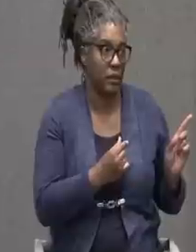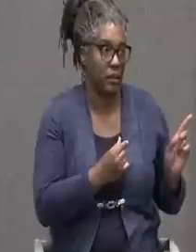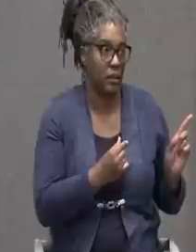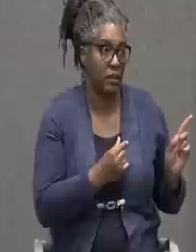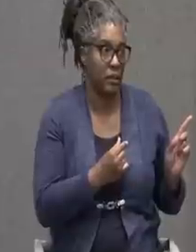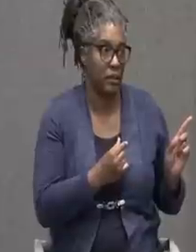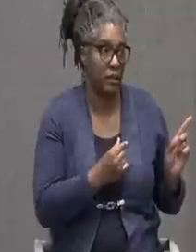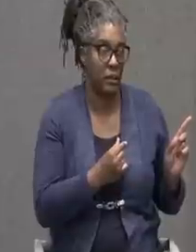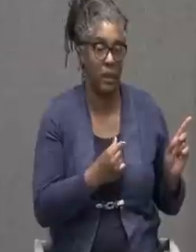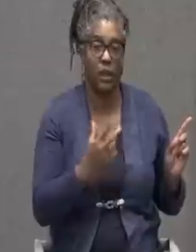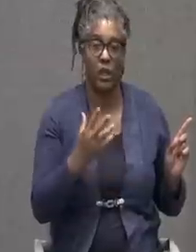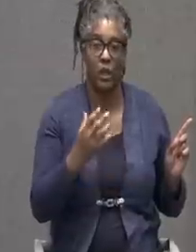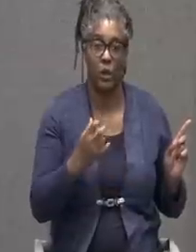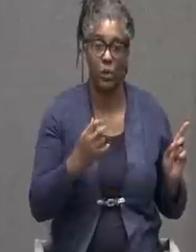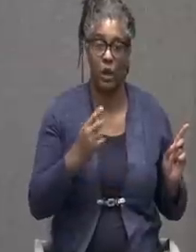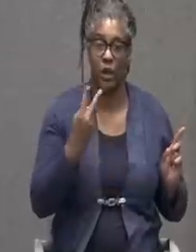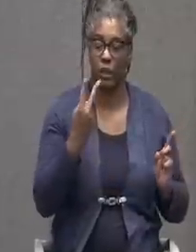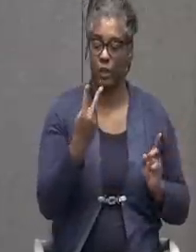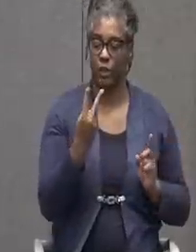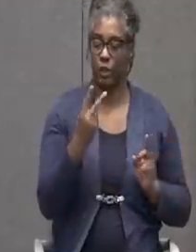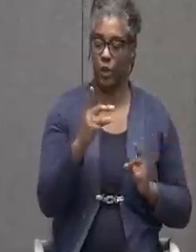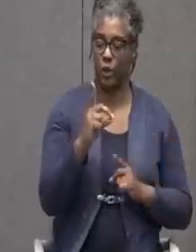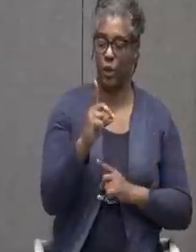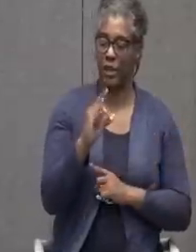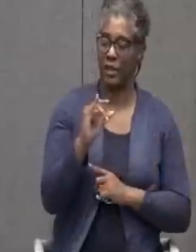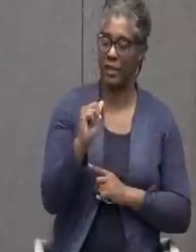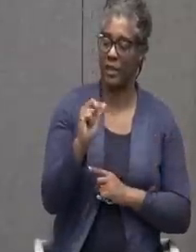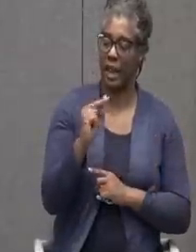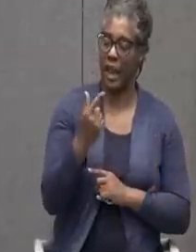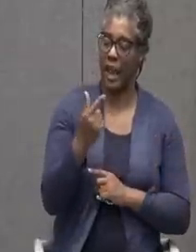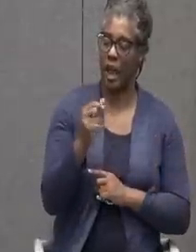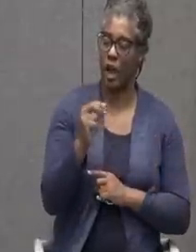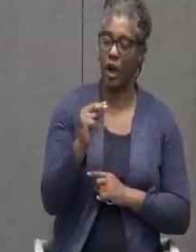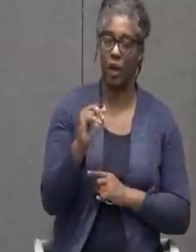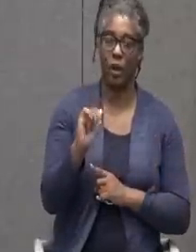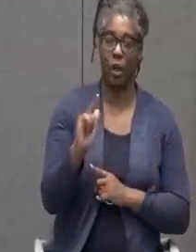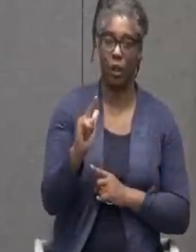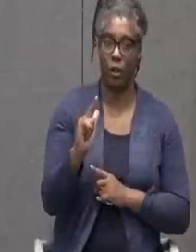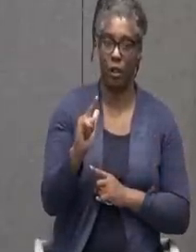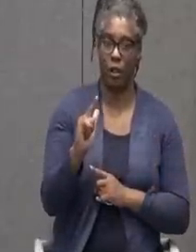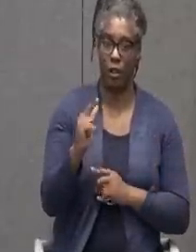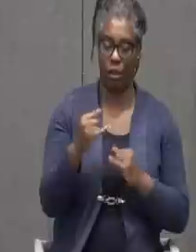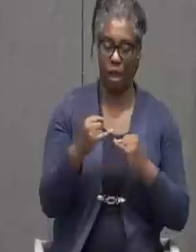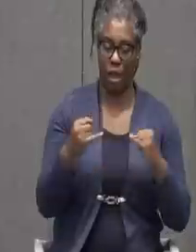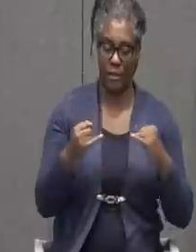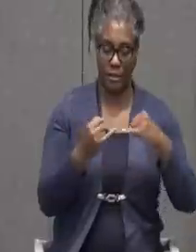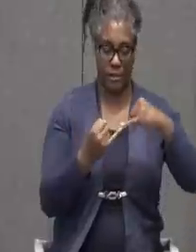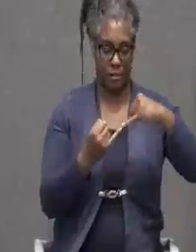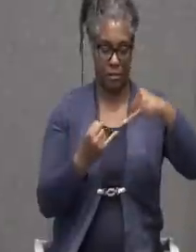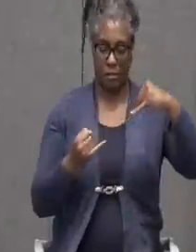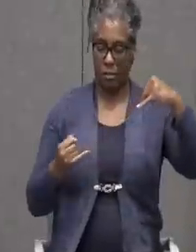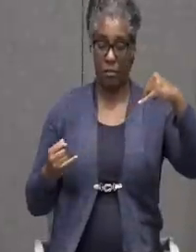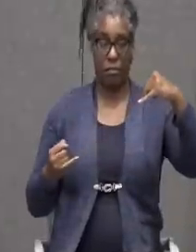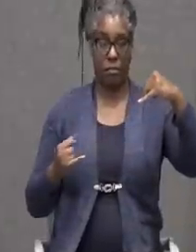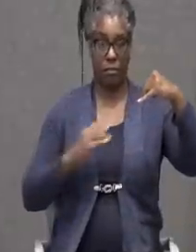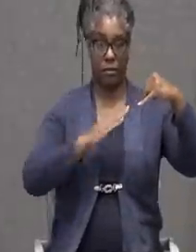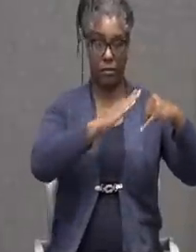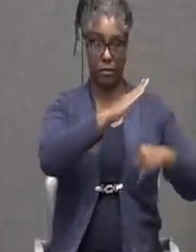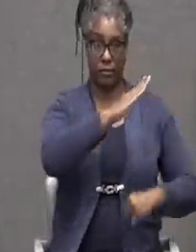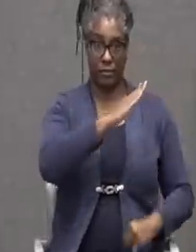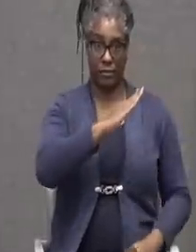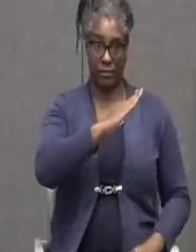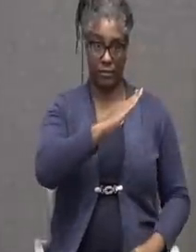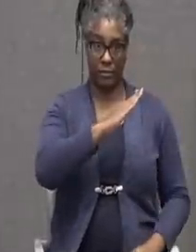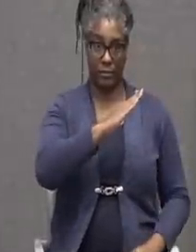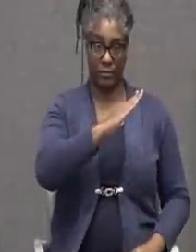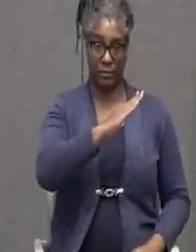lines. I keep running over my hat that dropped off my head. I'm just gonna put it over here with another hat that doesn't fit. So I